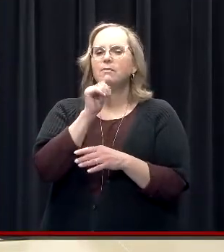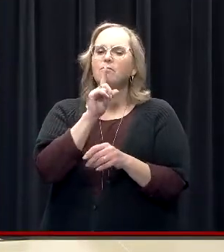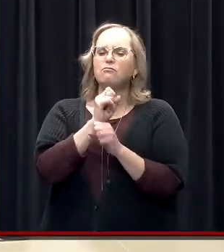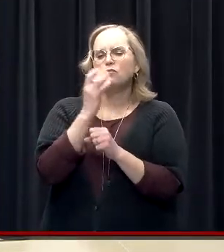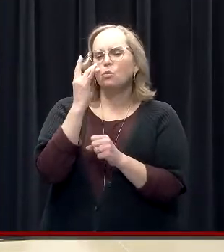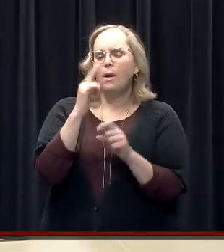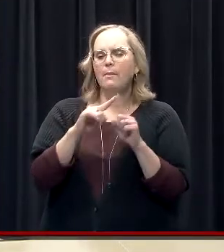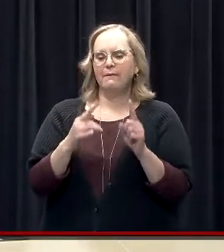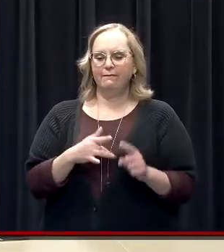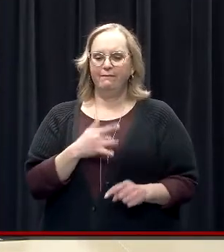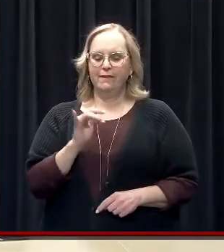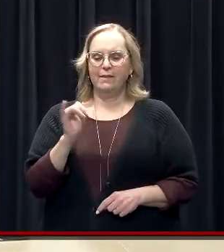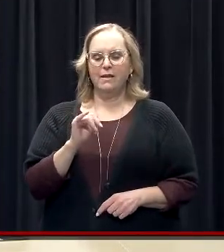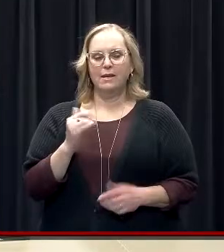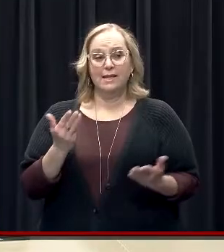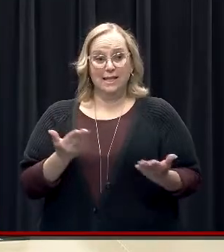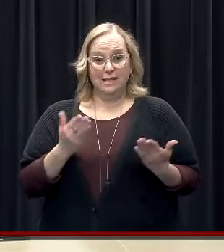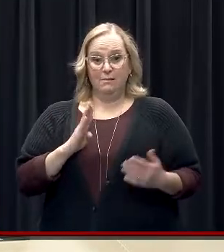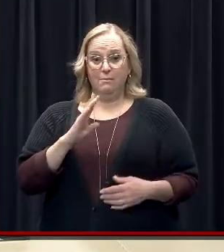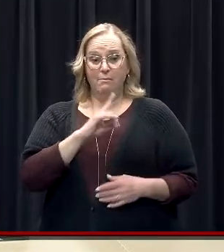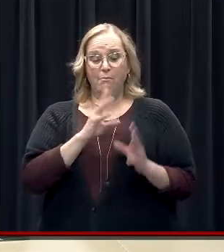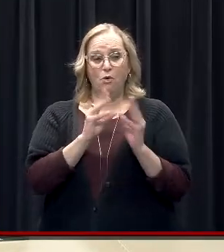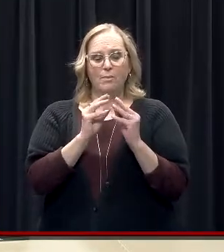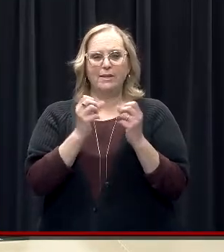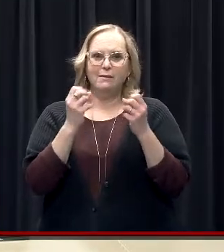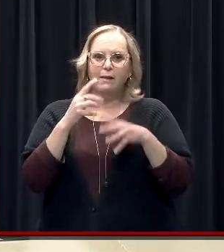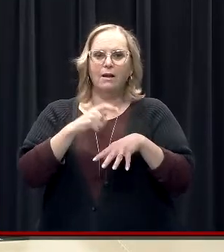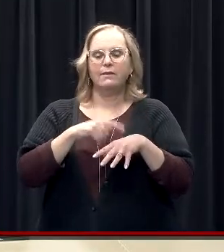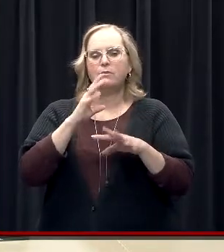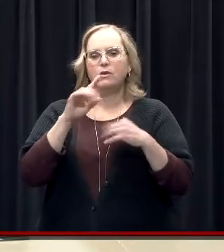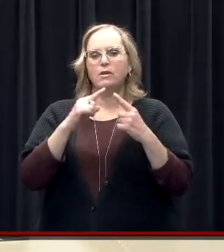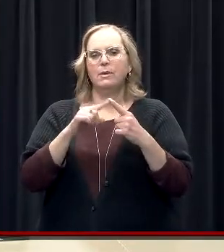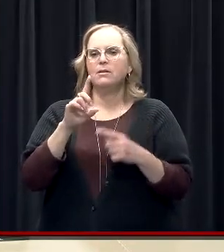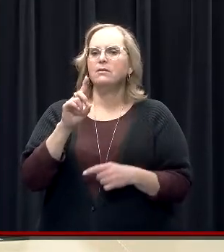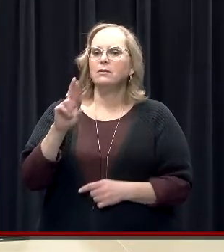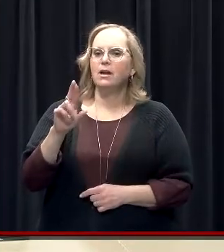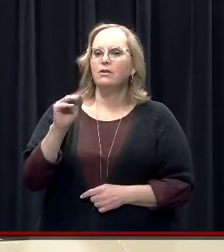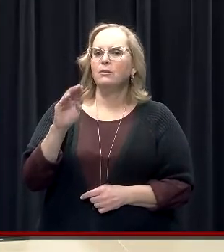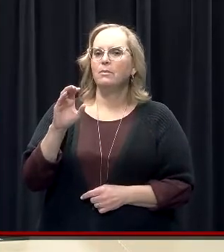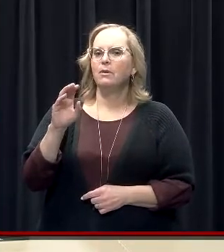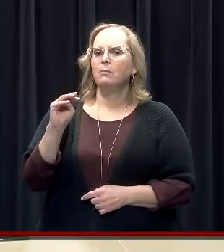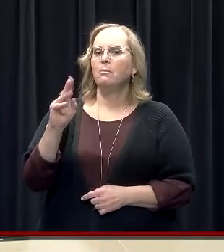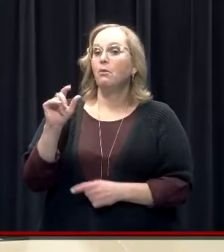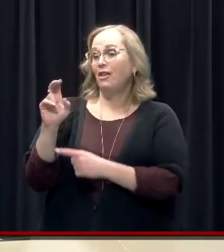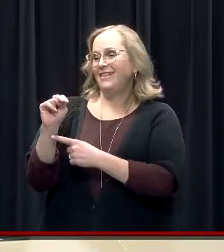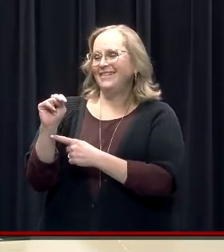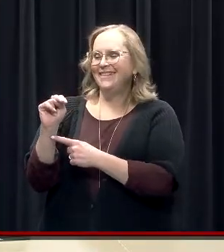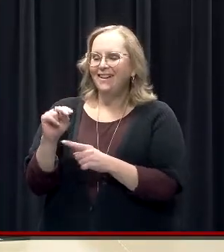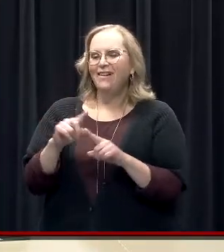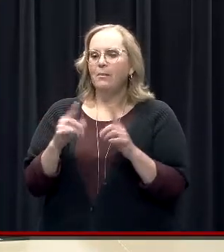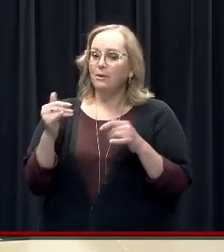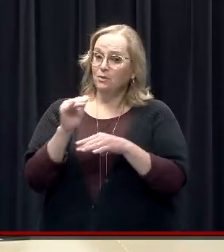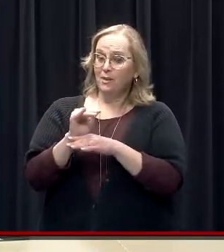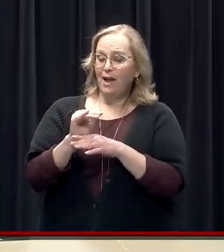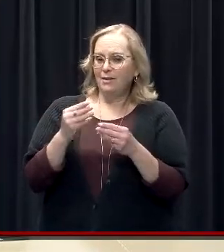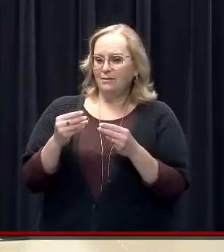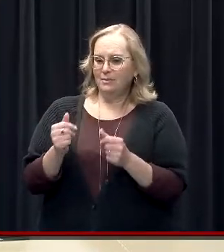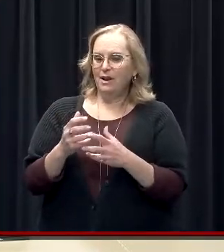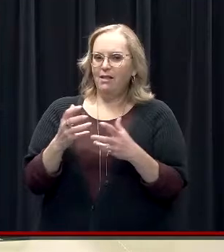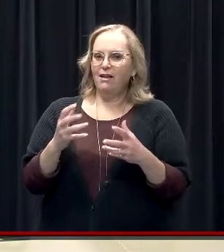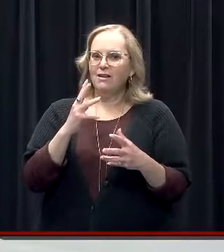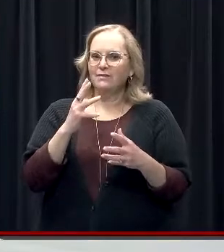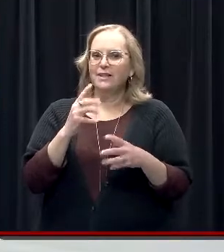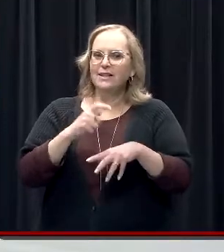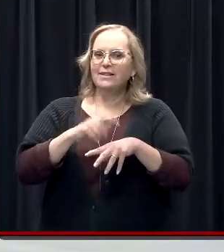it feels like at board meetings, we spend a lot of our time talking about Dr. McMullen. But tonight we spent a lot of time talking about Travis.